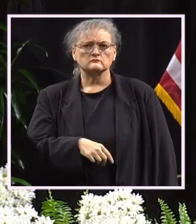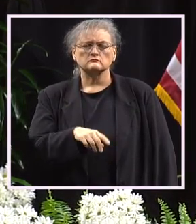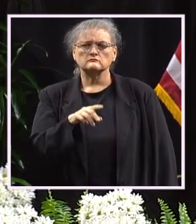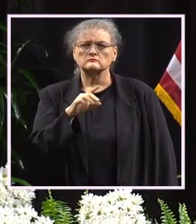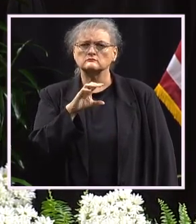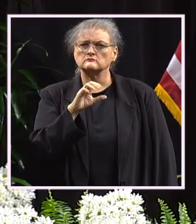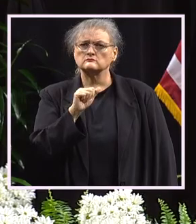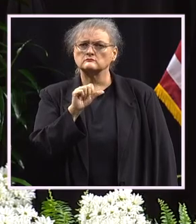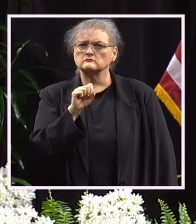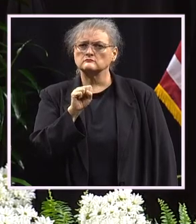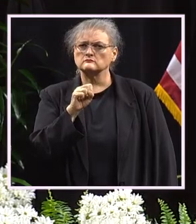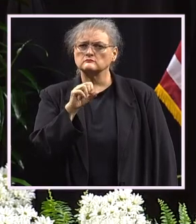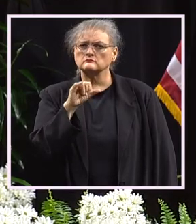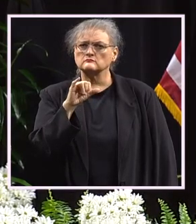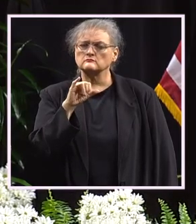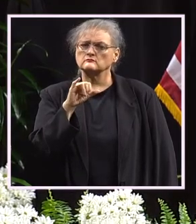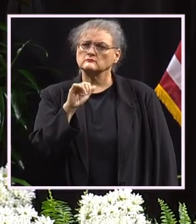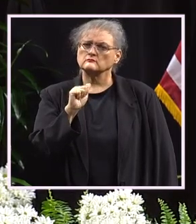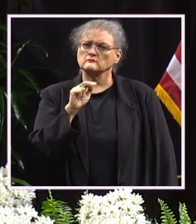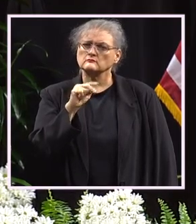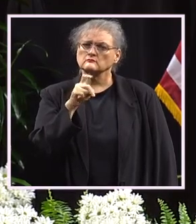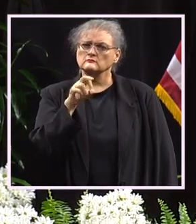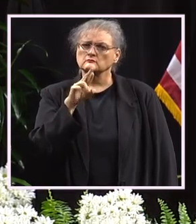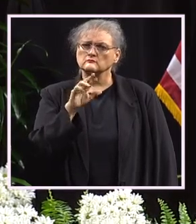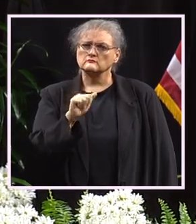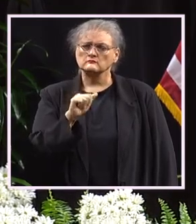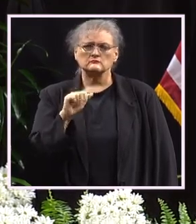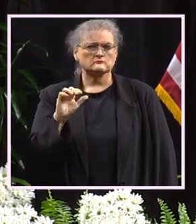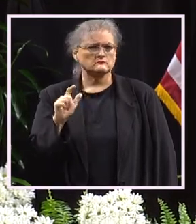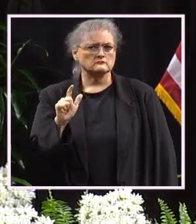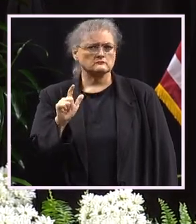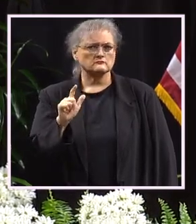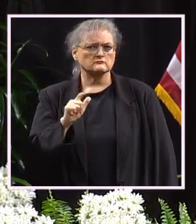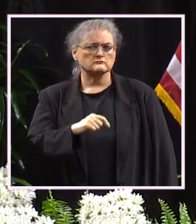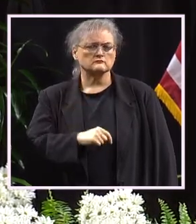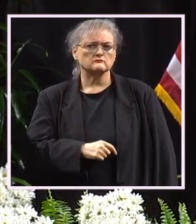Cassandra Lynn Alvarez, cum laude.